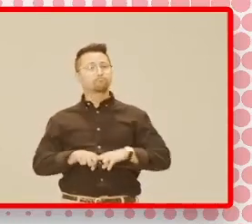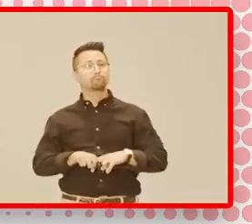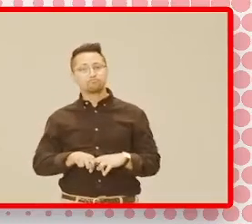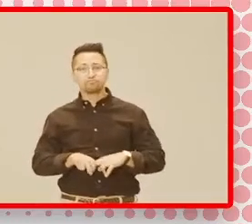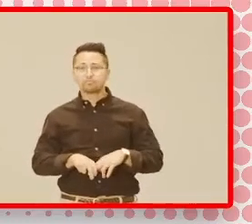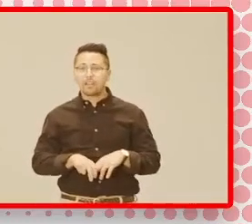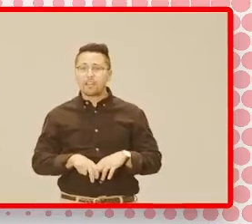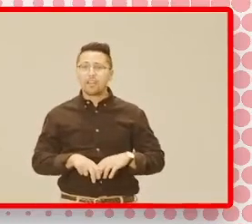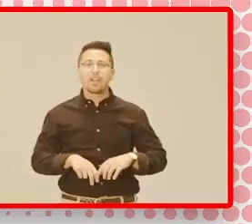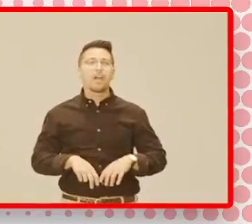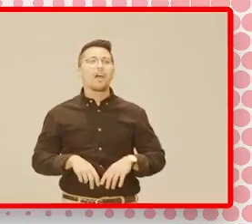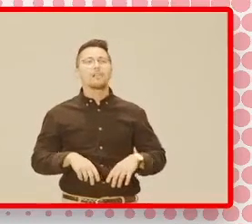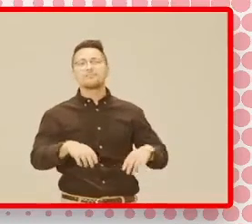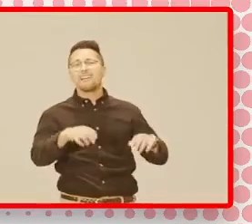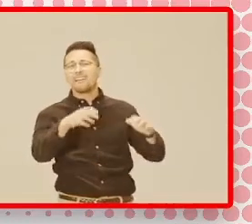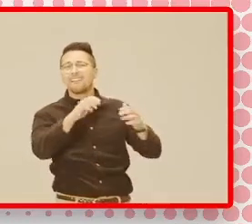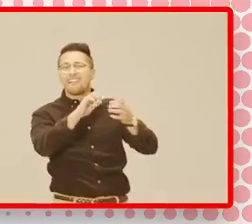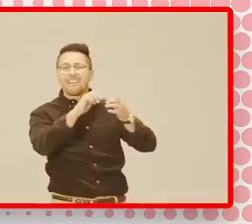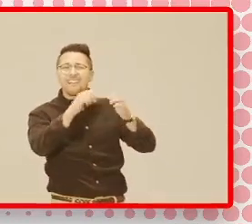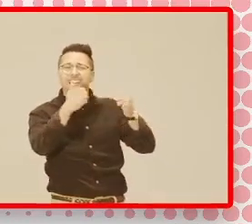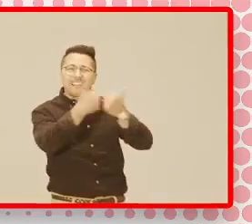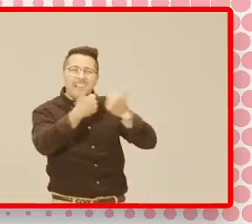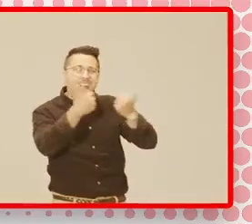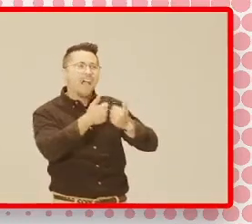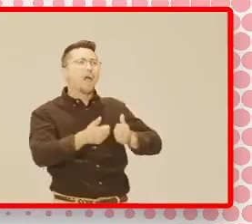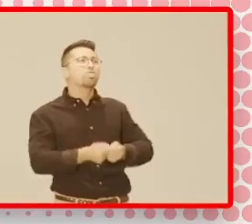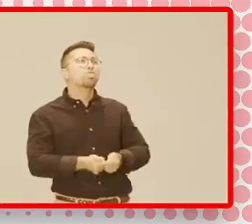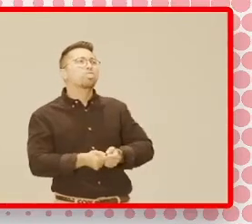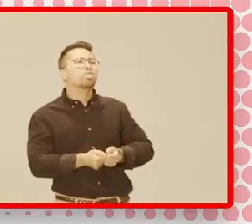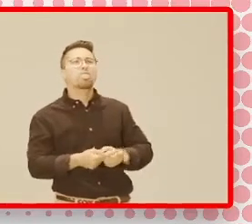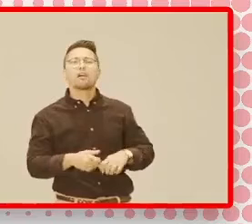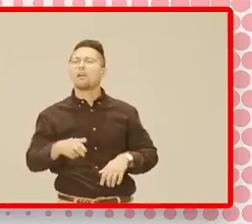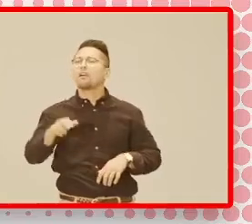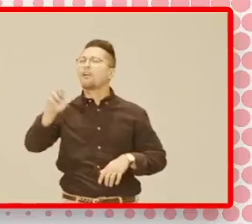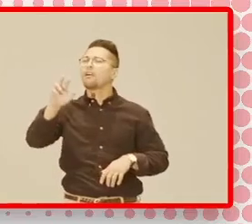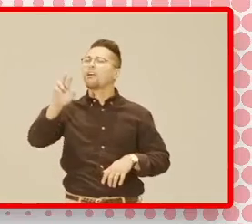video games, and watch Netflix,